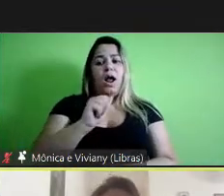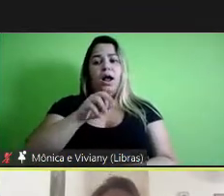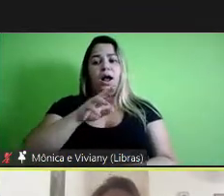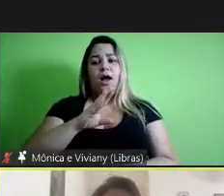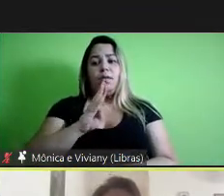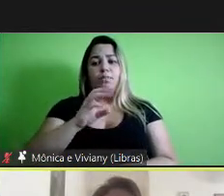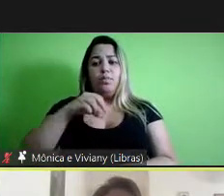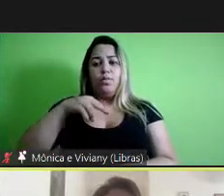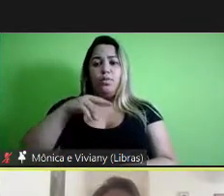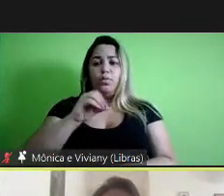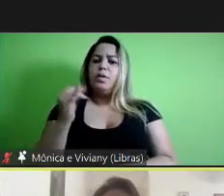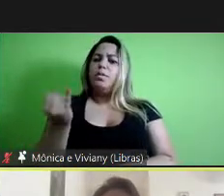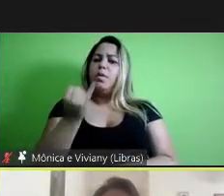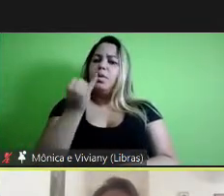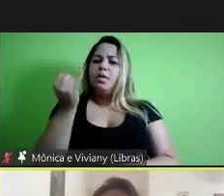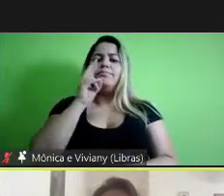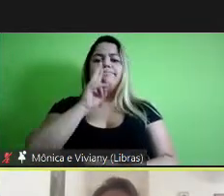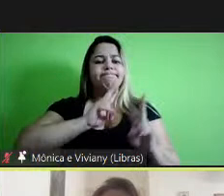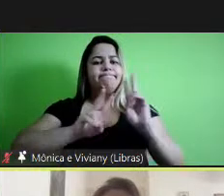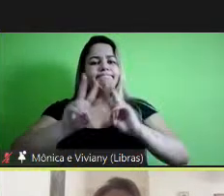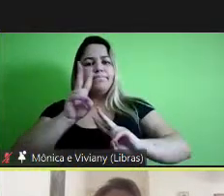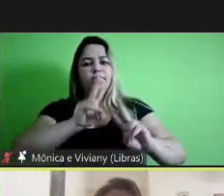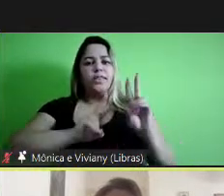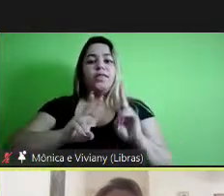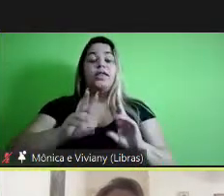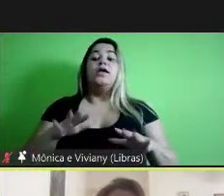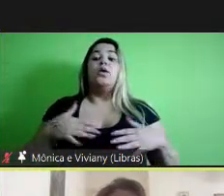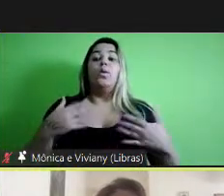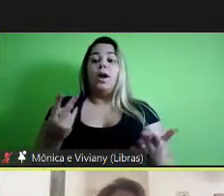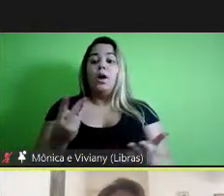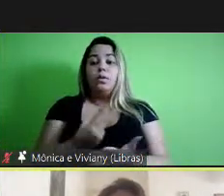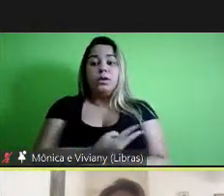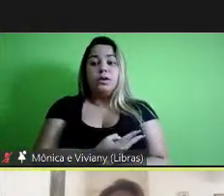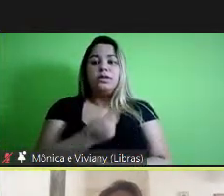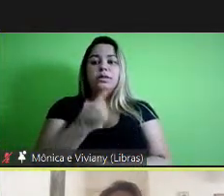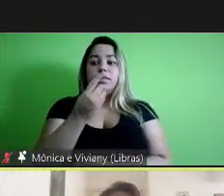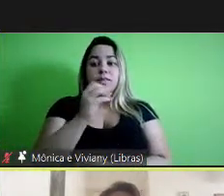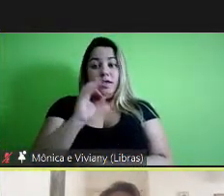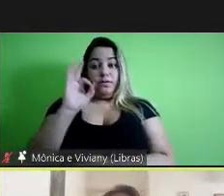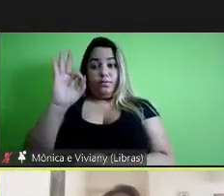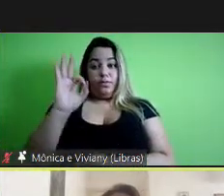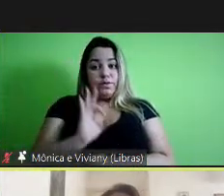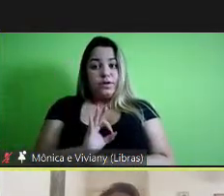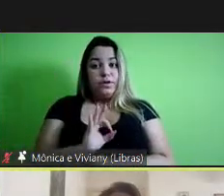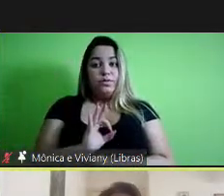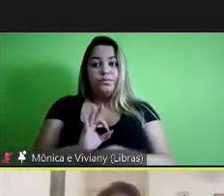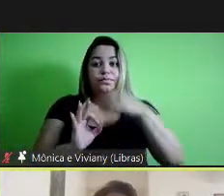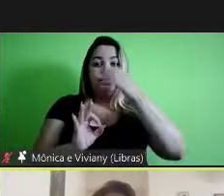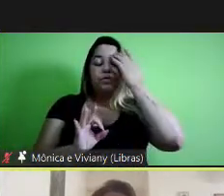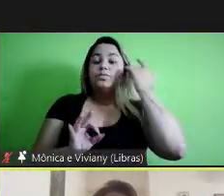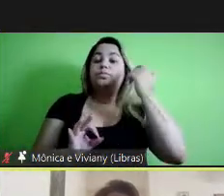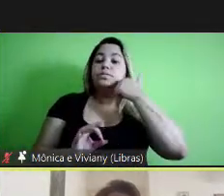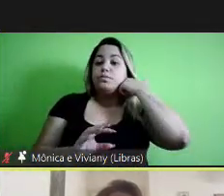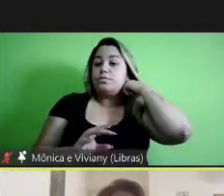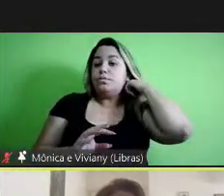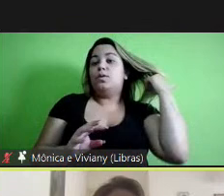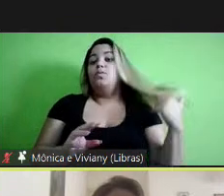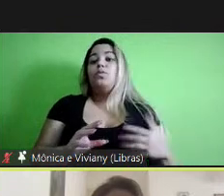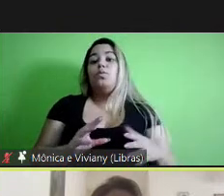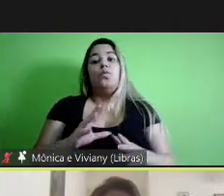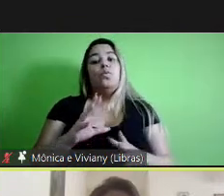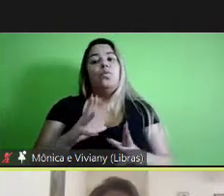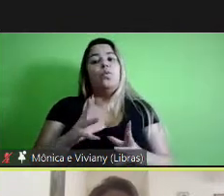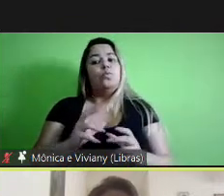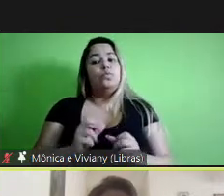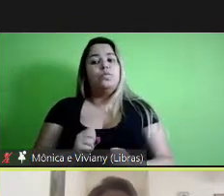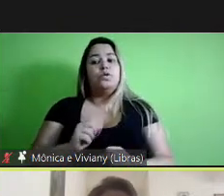So healthcare is the carbon footprint is very important for healthcare. So 10% of the total